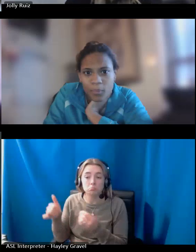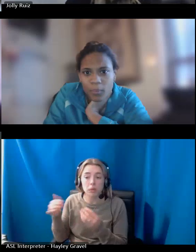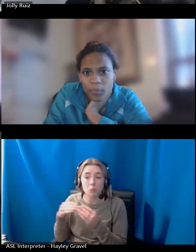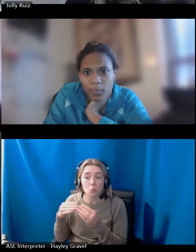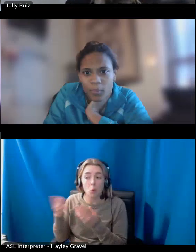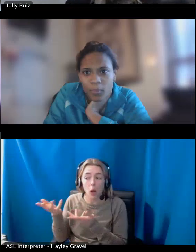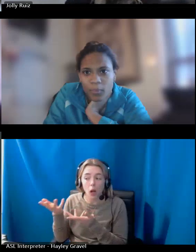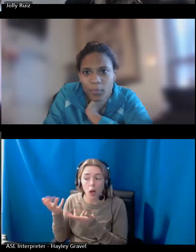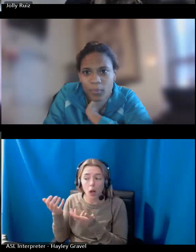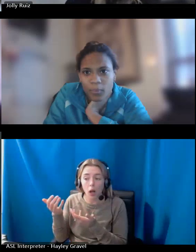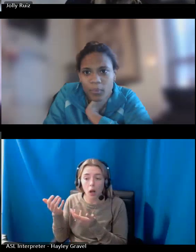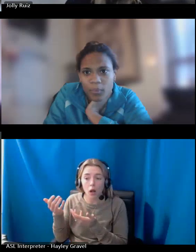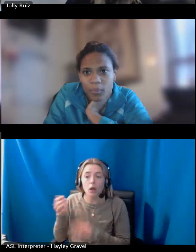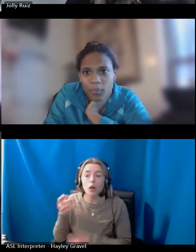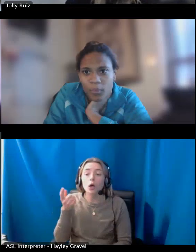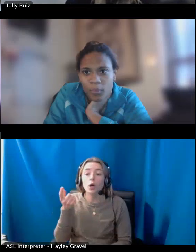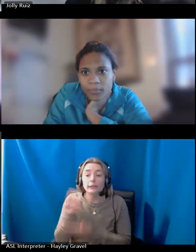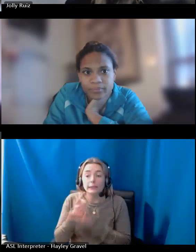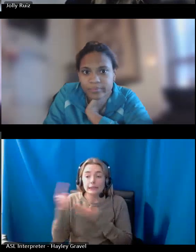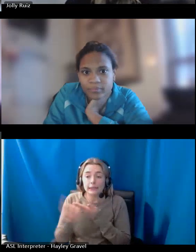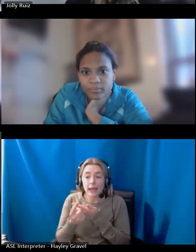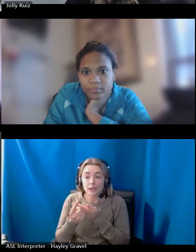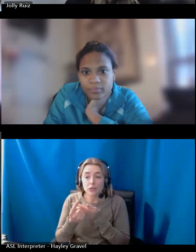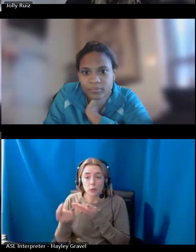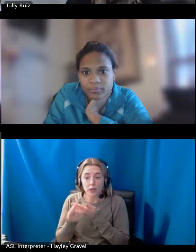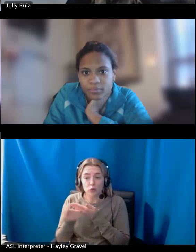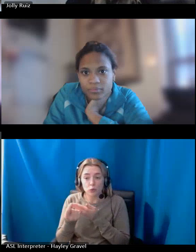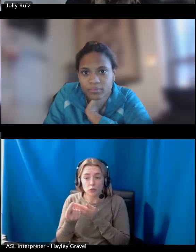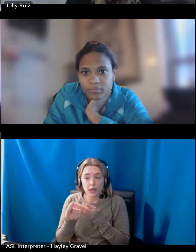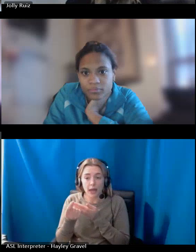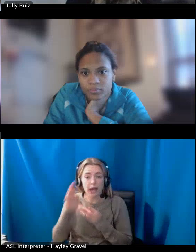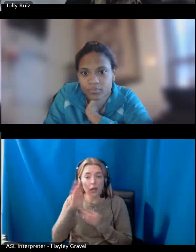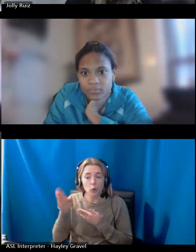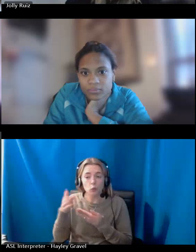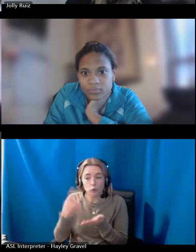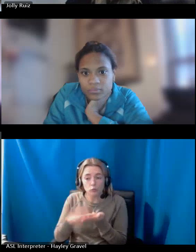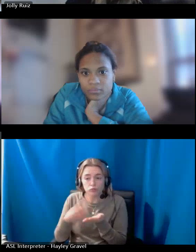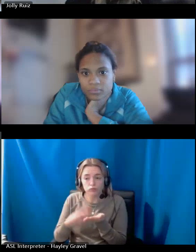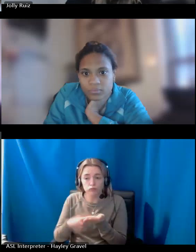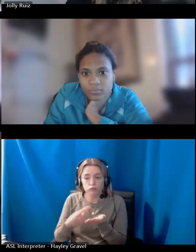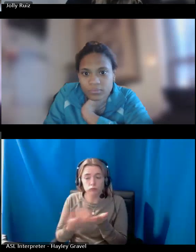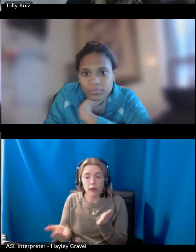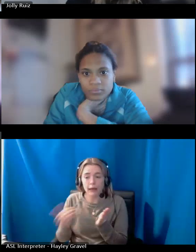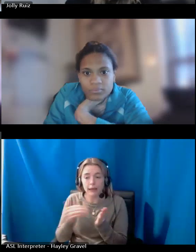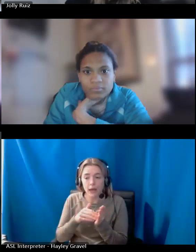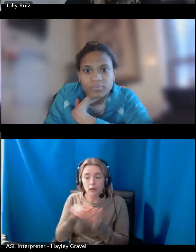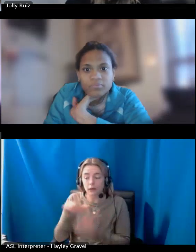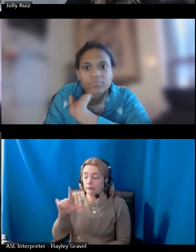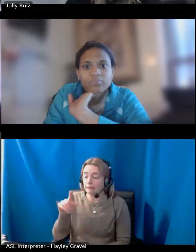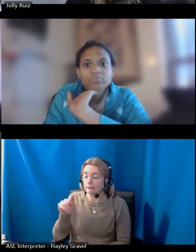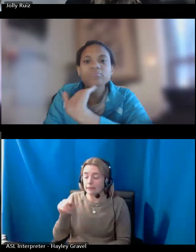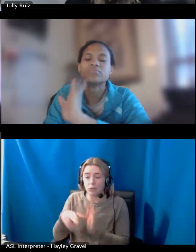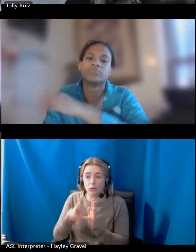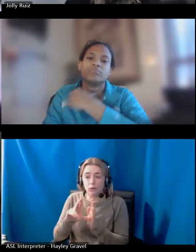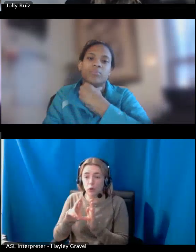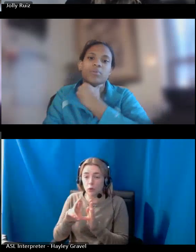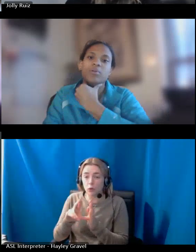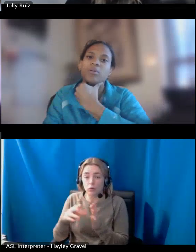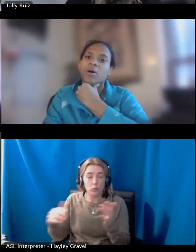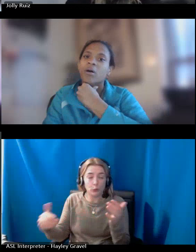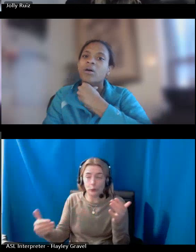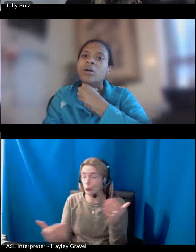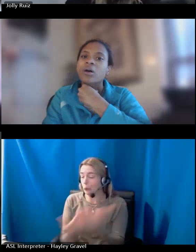I will review this again on Tuesday. You have never done this before. I get it. Learning